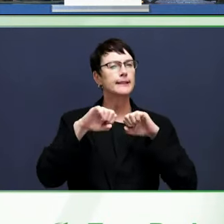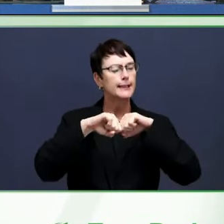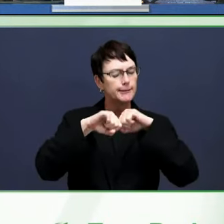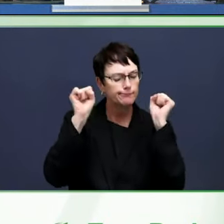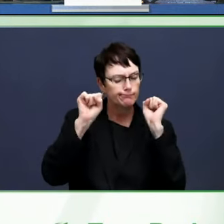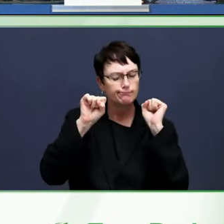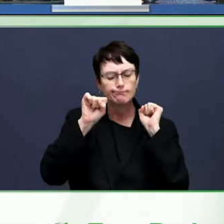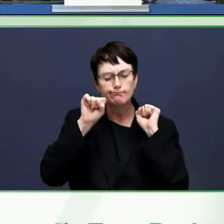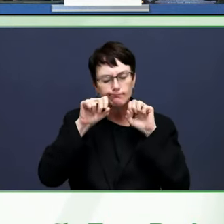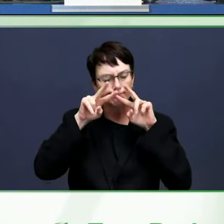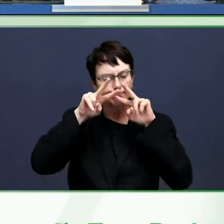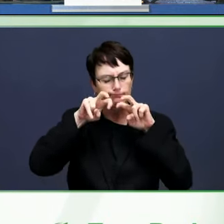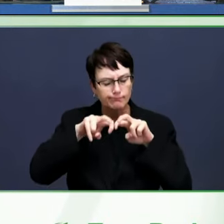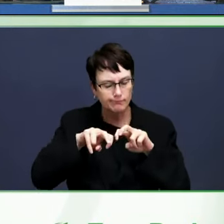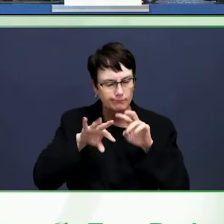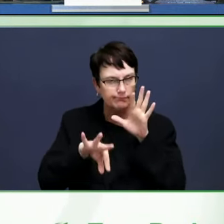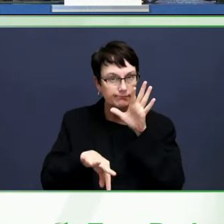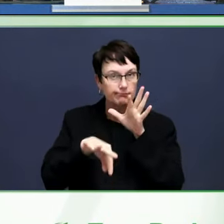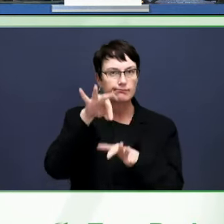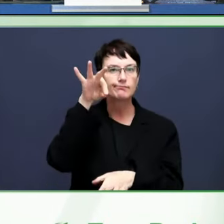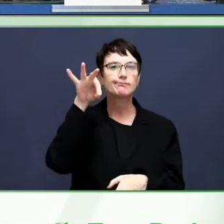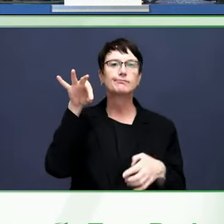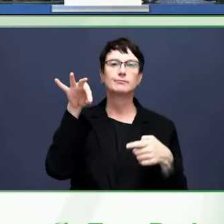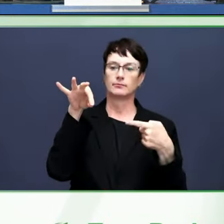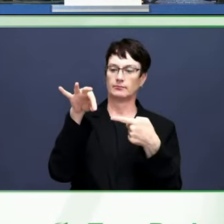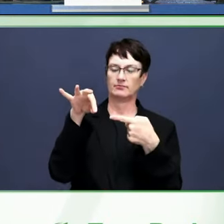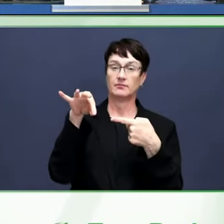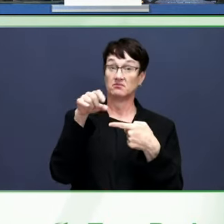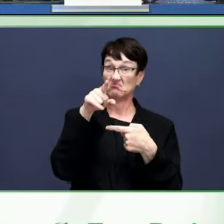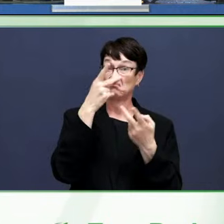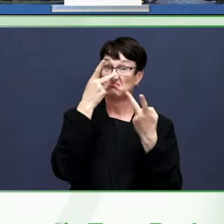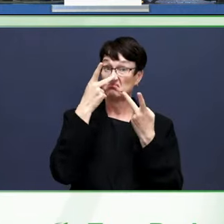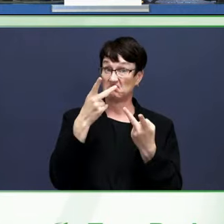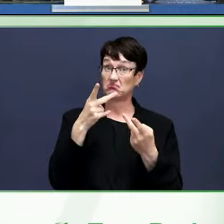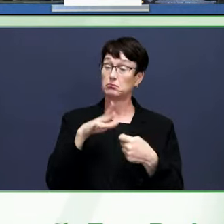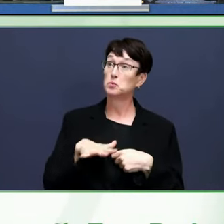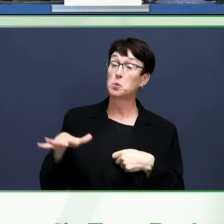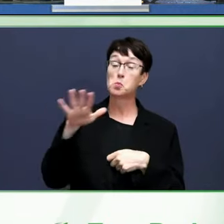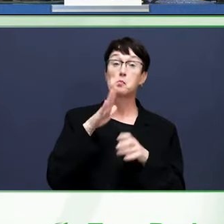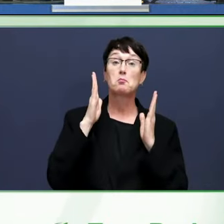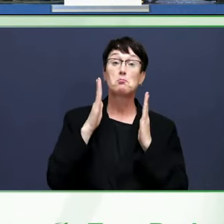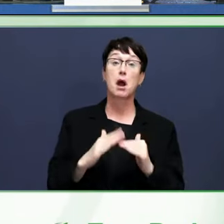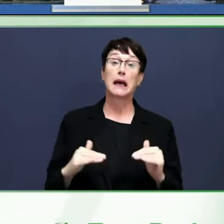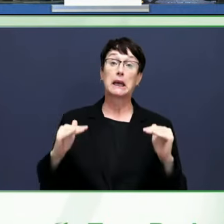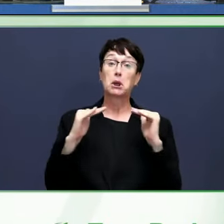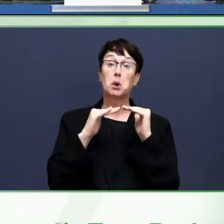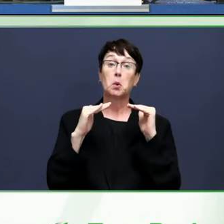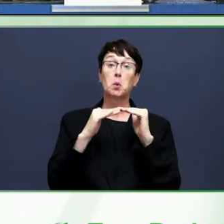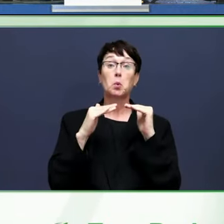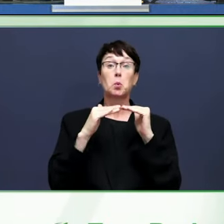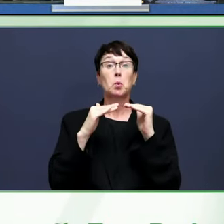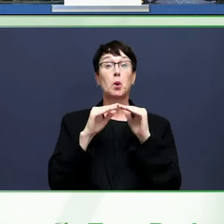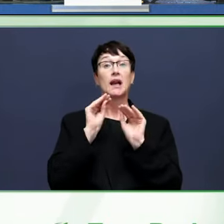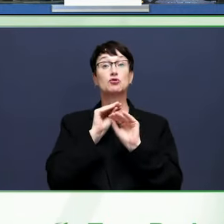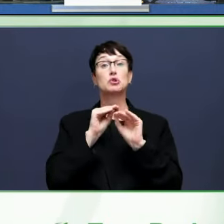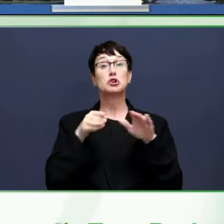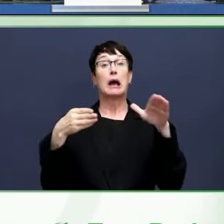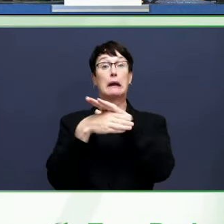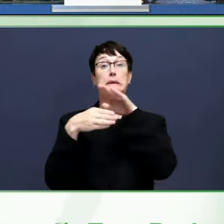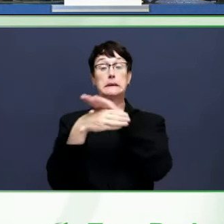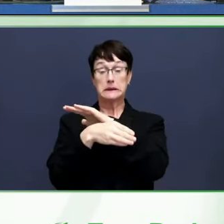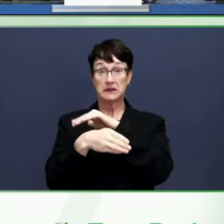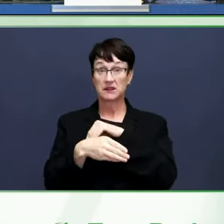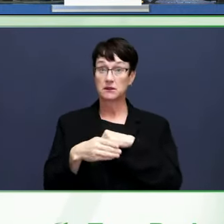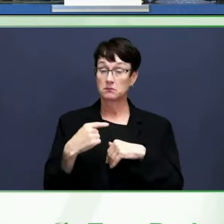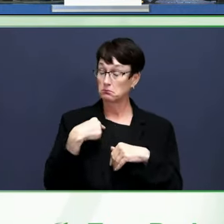we think about equal access to education. Well, that is quite good in Sweden. We also think about that quality